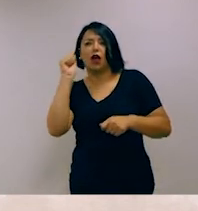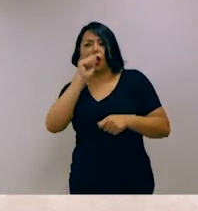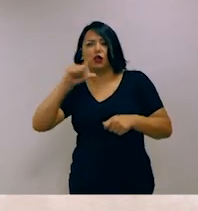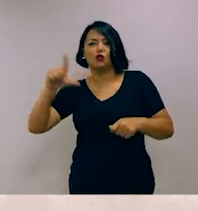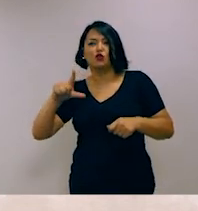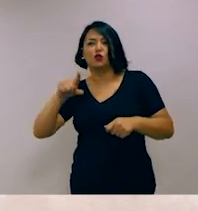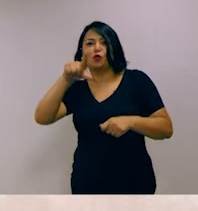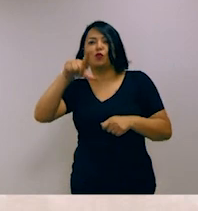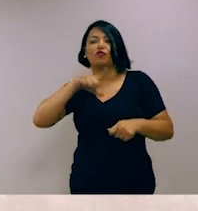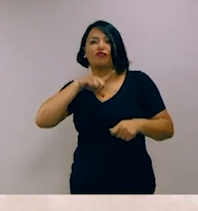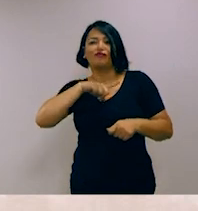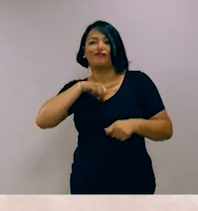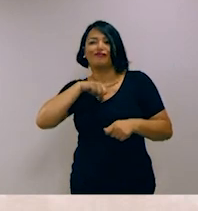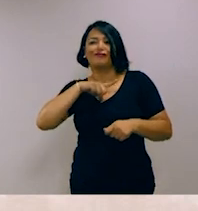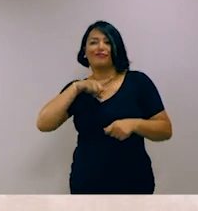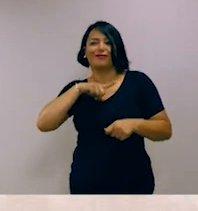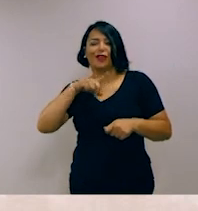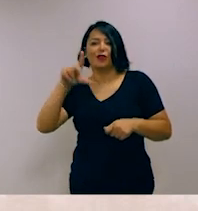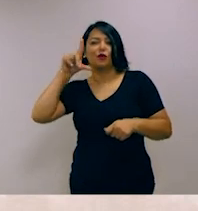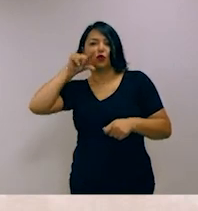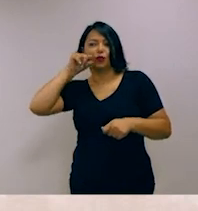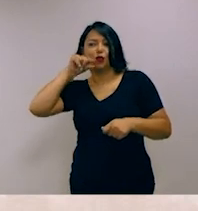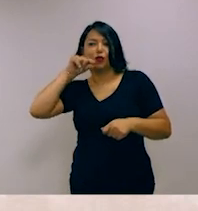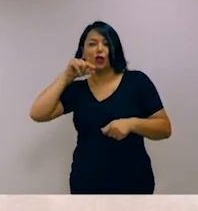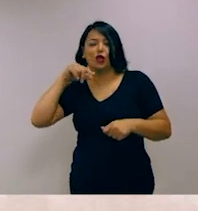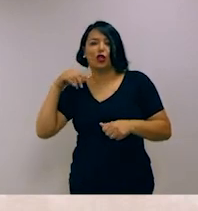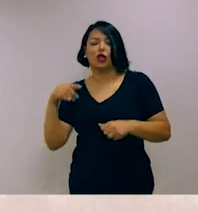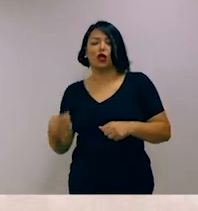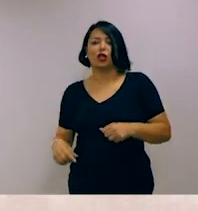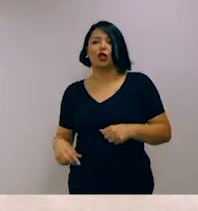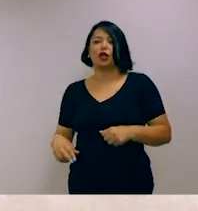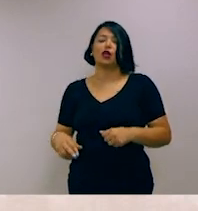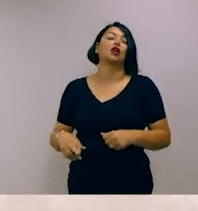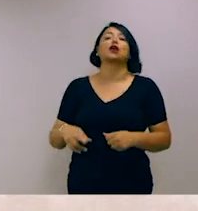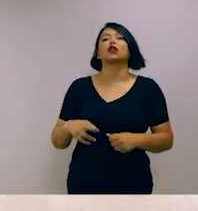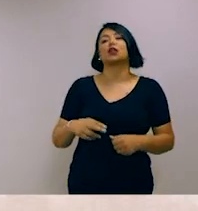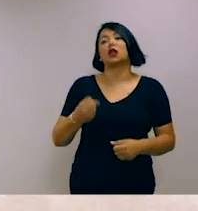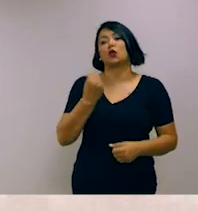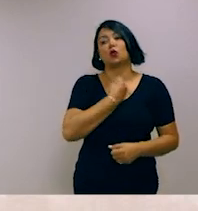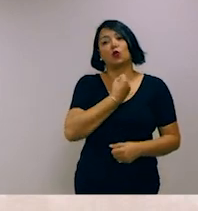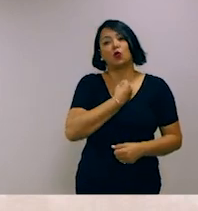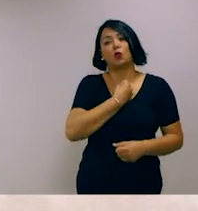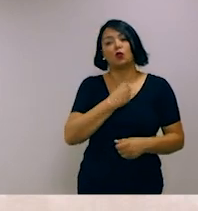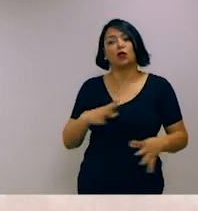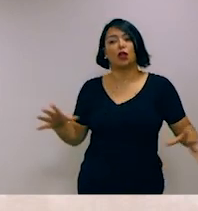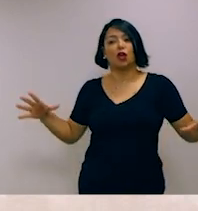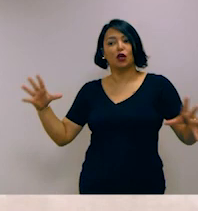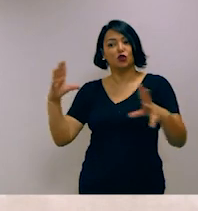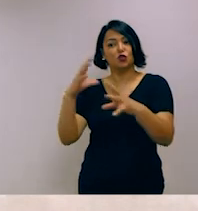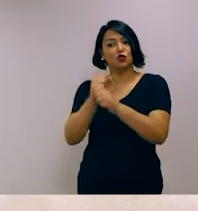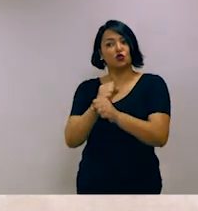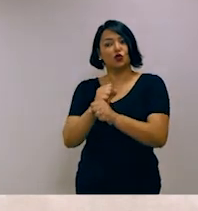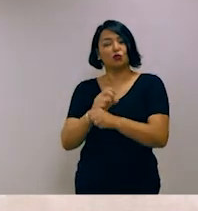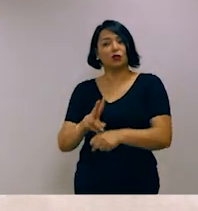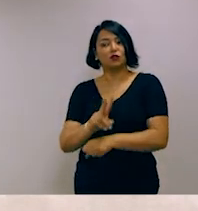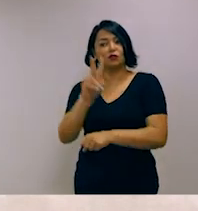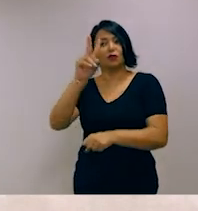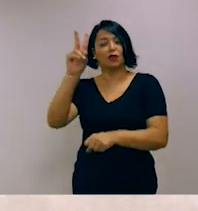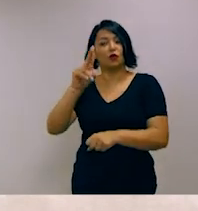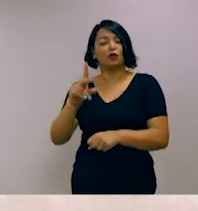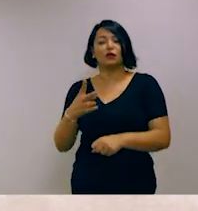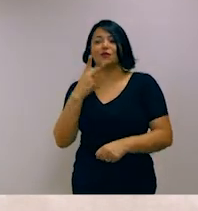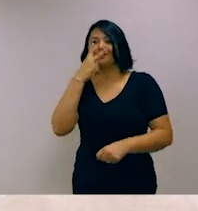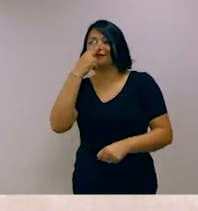And each node has a weight that is that refers to the sum of the